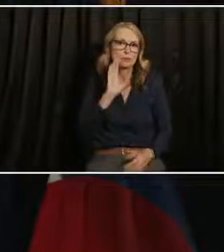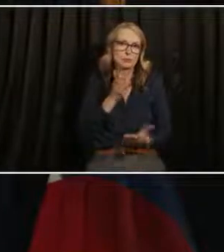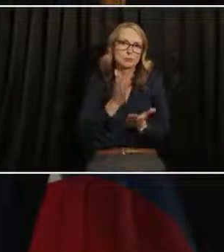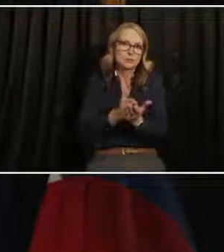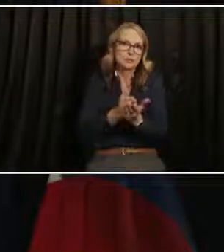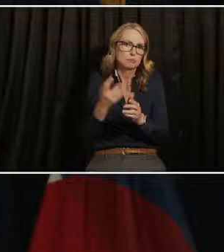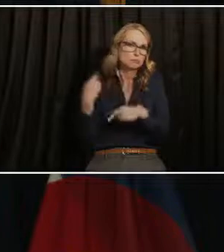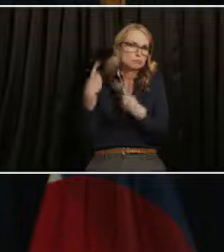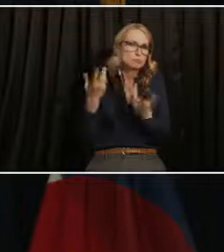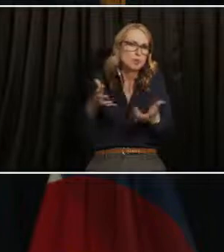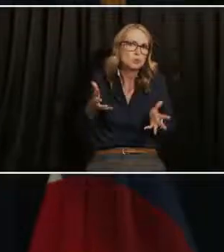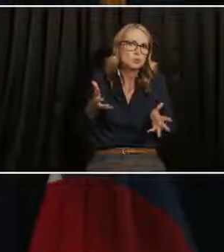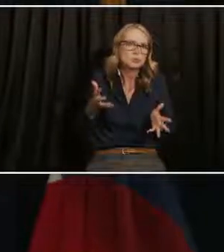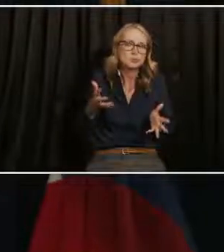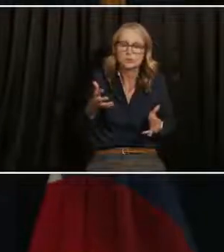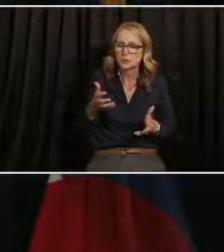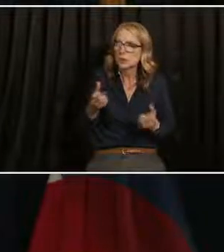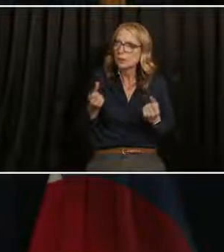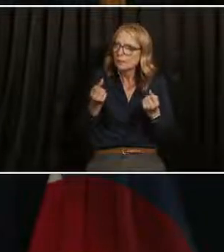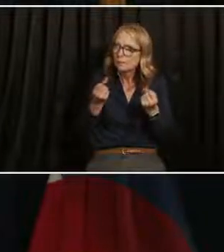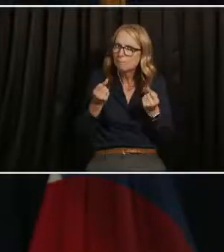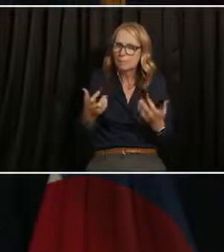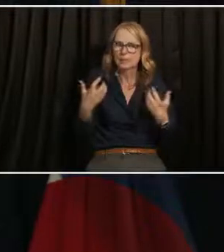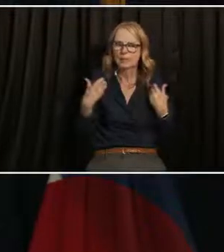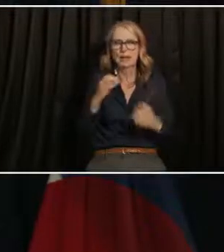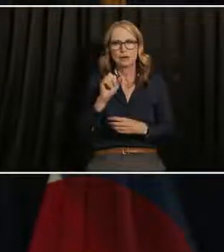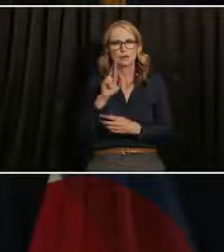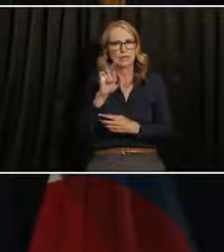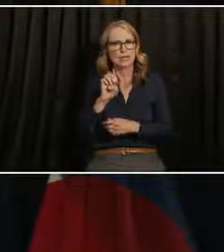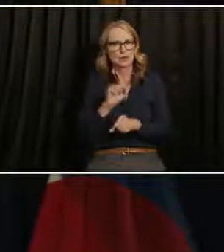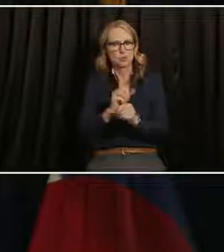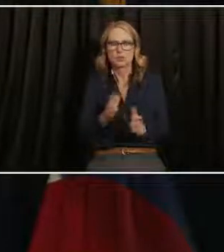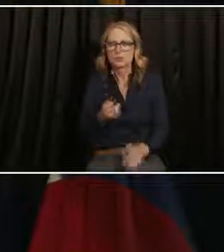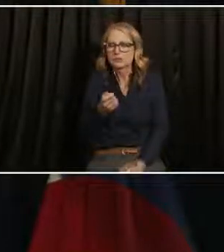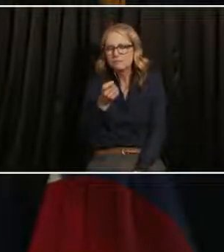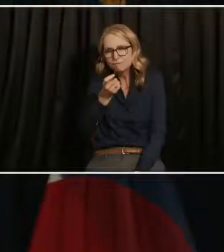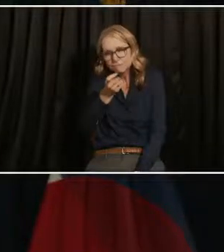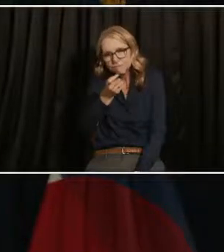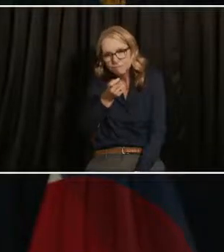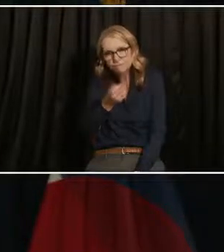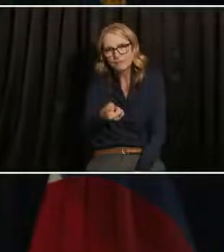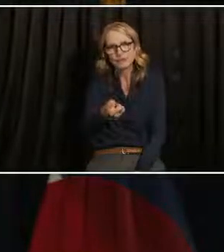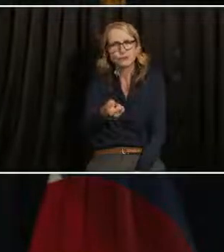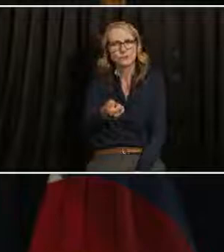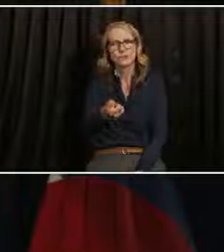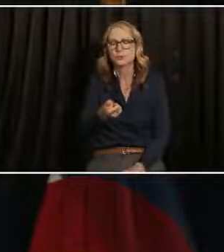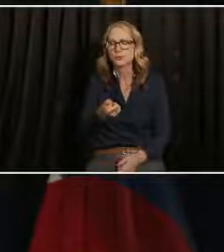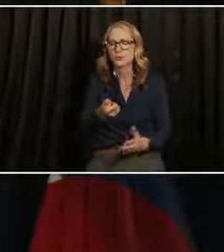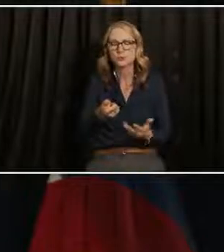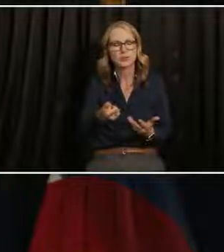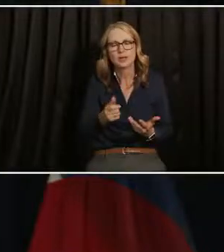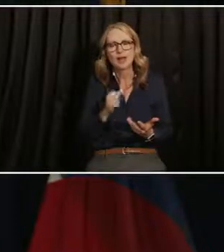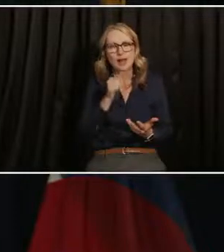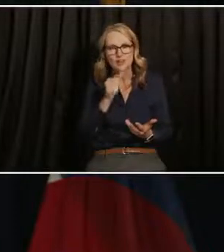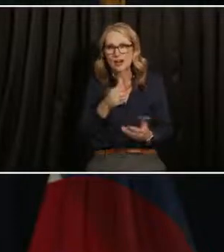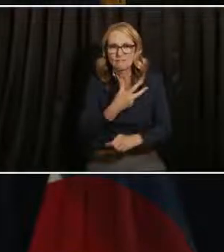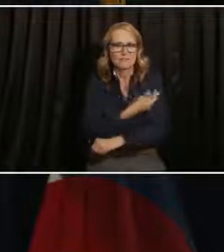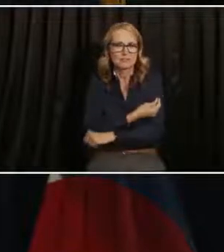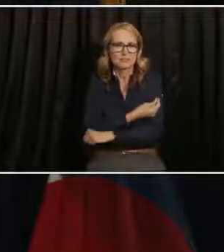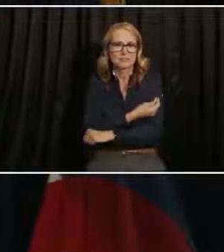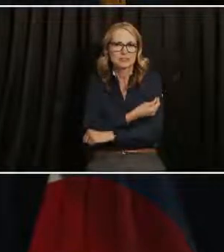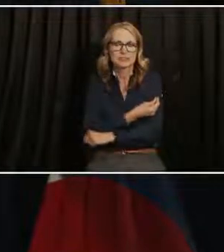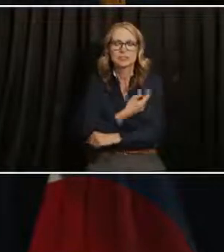workers who are worried that a few of their colleagues, very few, might remain contagious and unvaccinated. We want to end